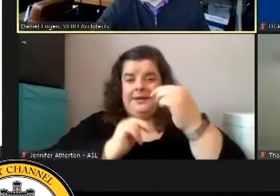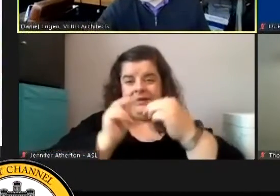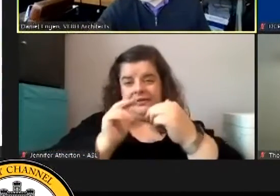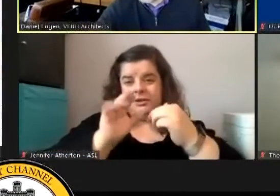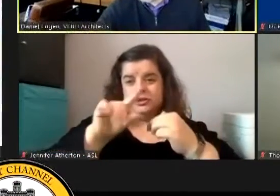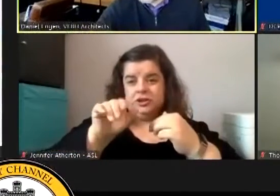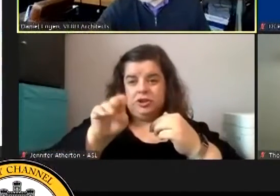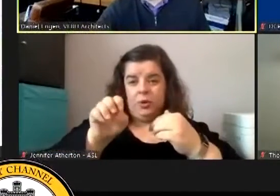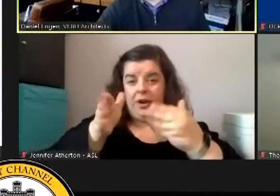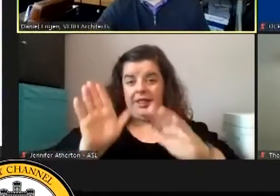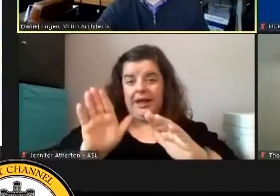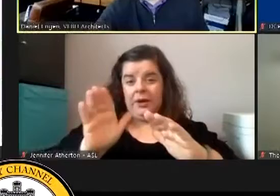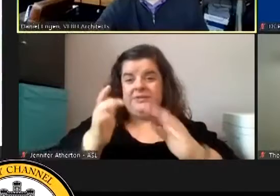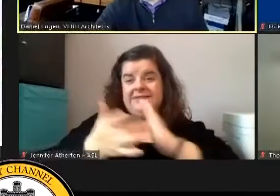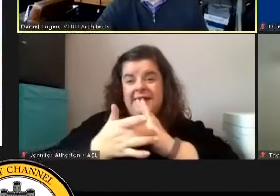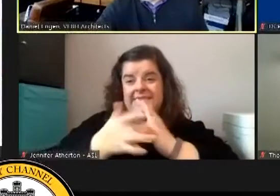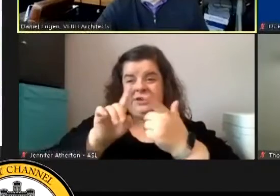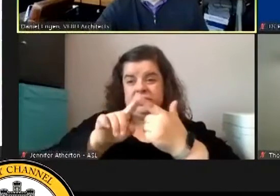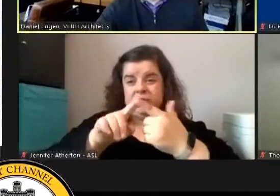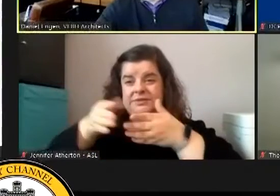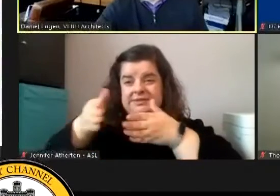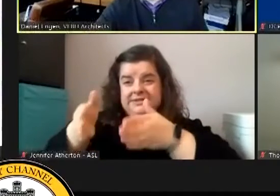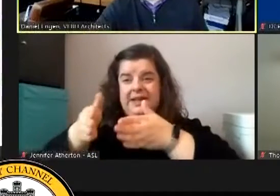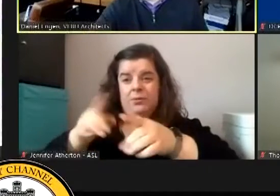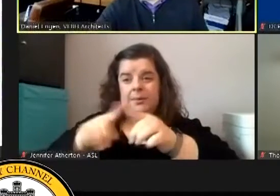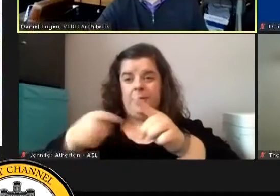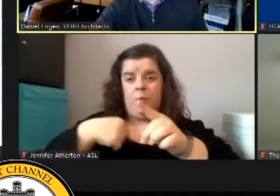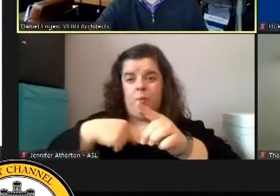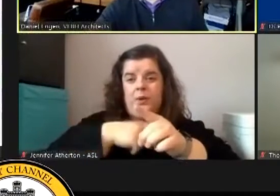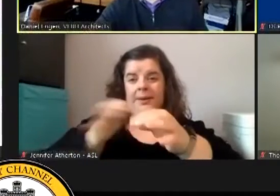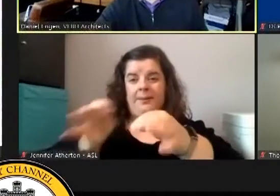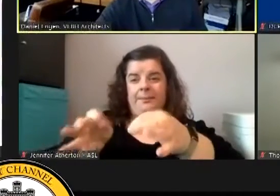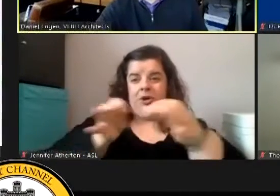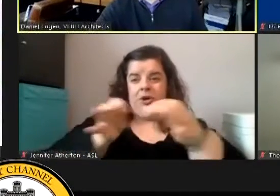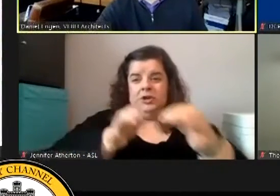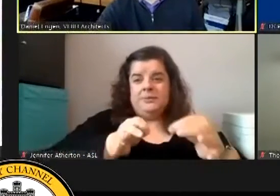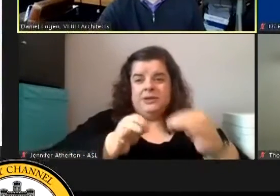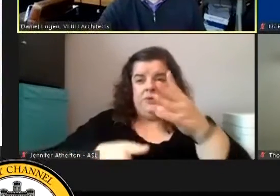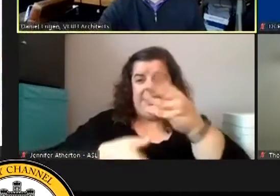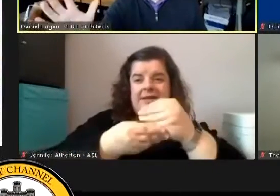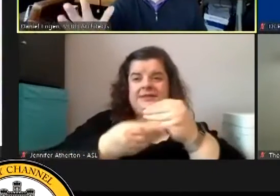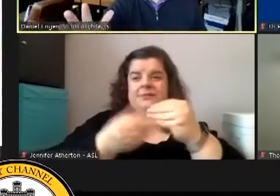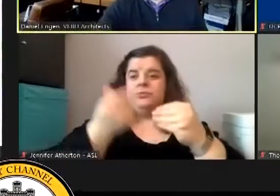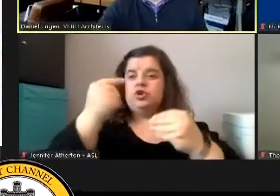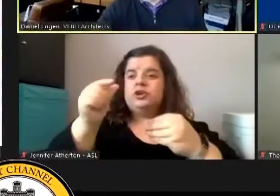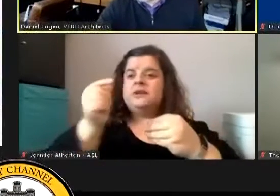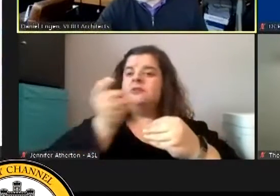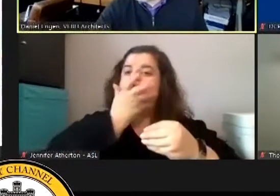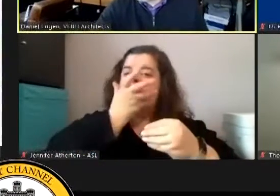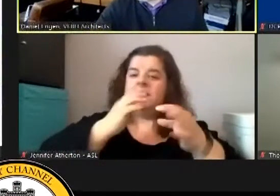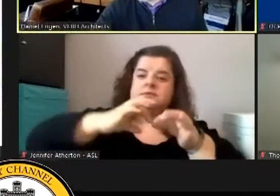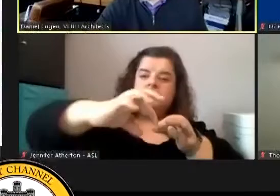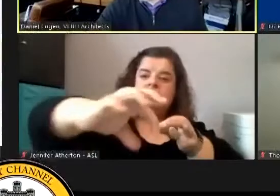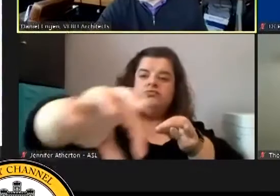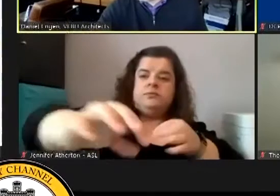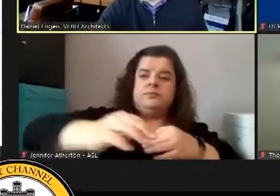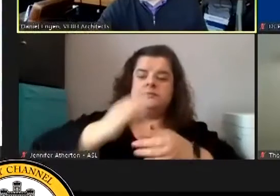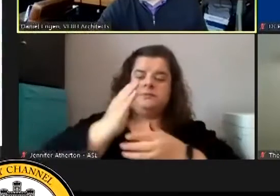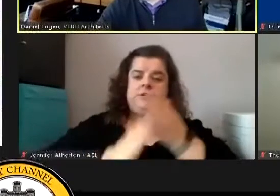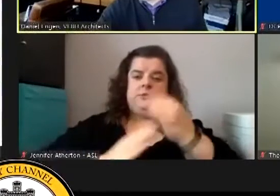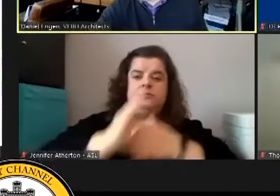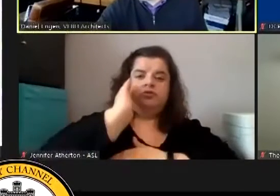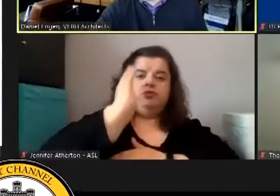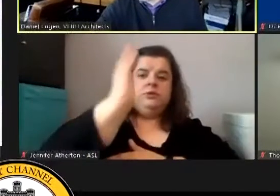all the way up to the sidewalk. We push back to add some green space and not loom over